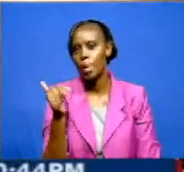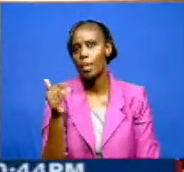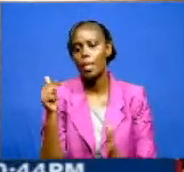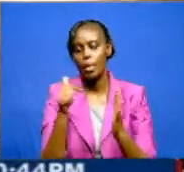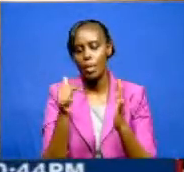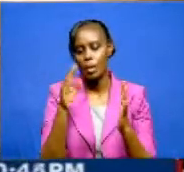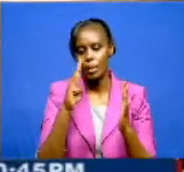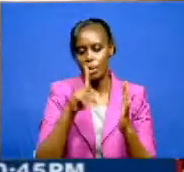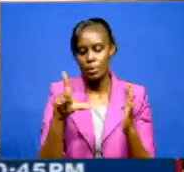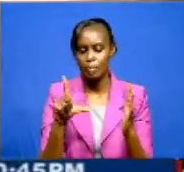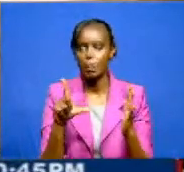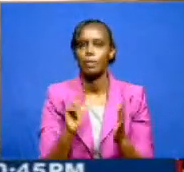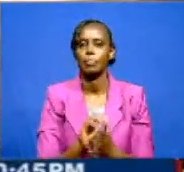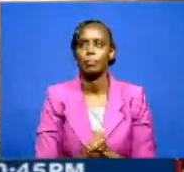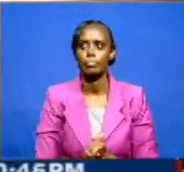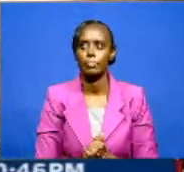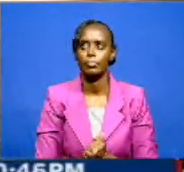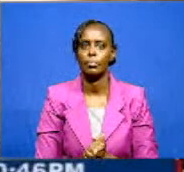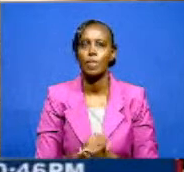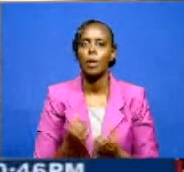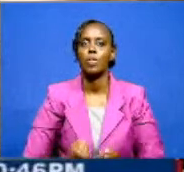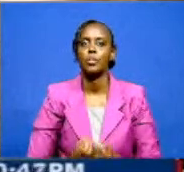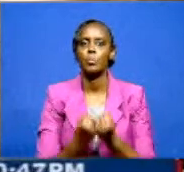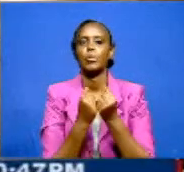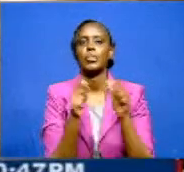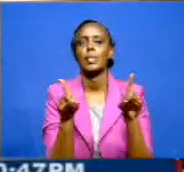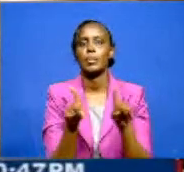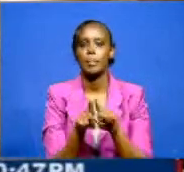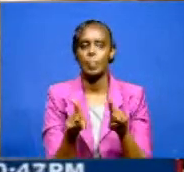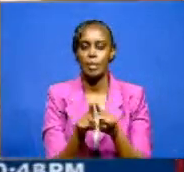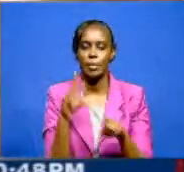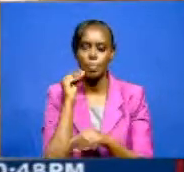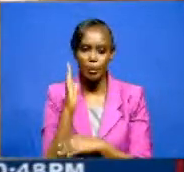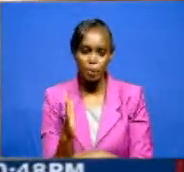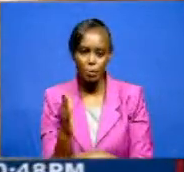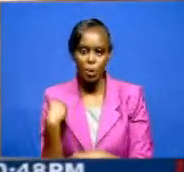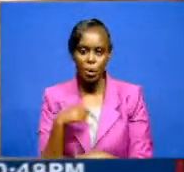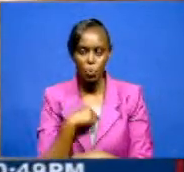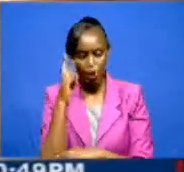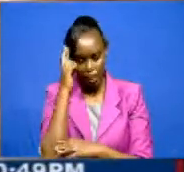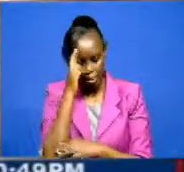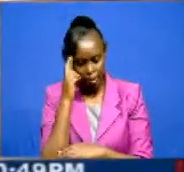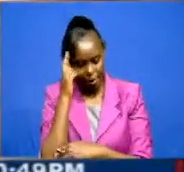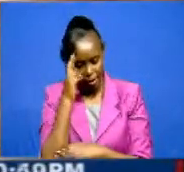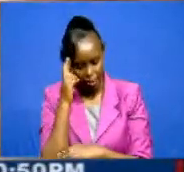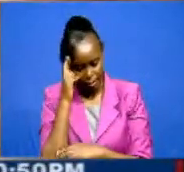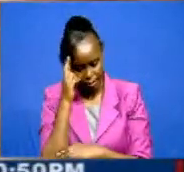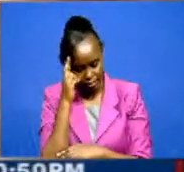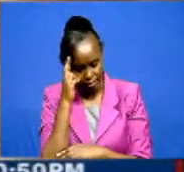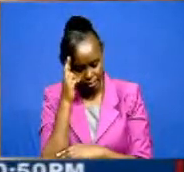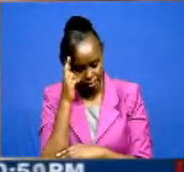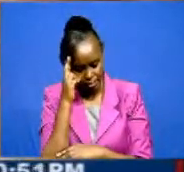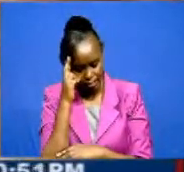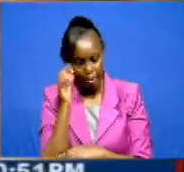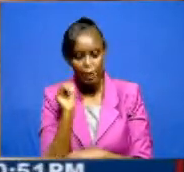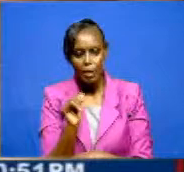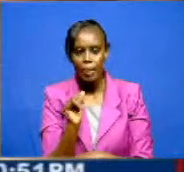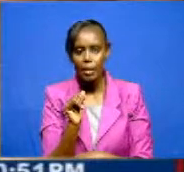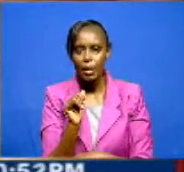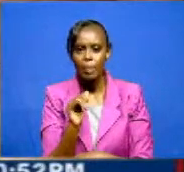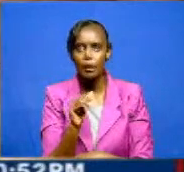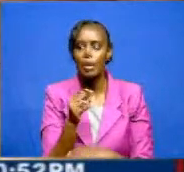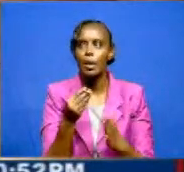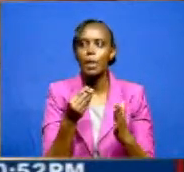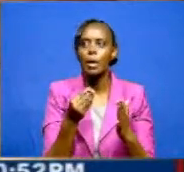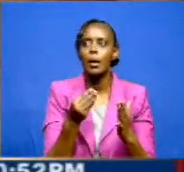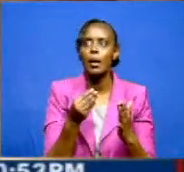bill and for sponsoring it. Mr. Speaker, we do realize that the mung bills, first of all,